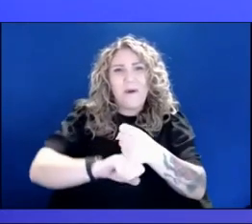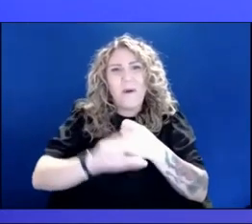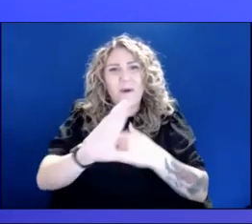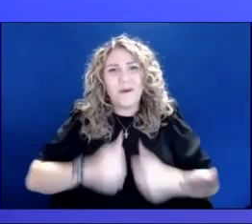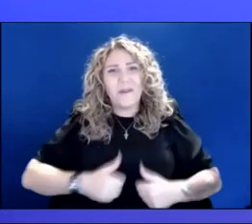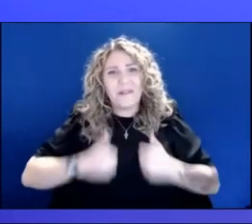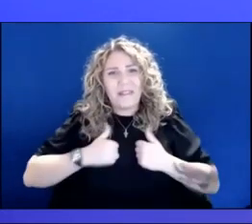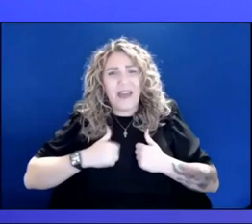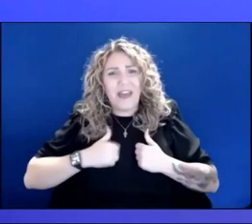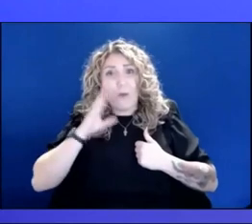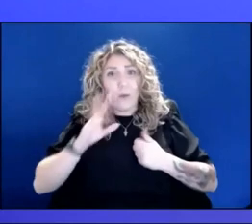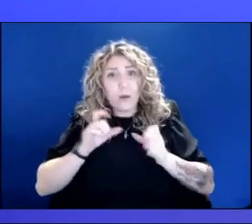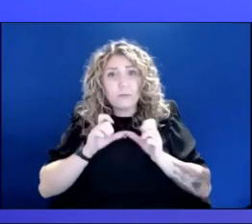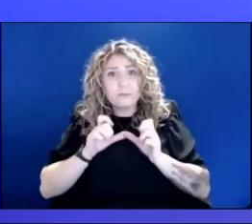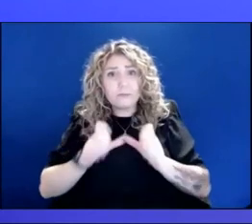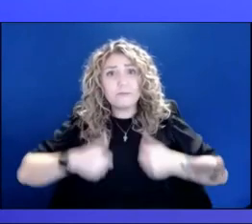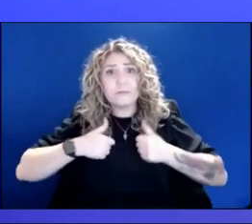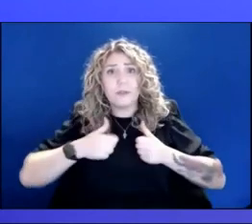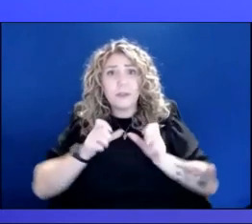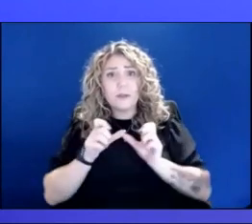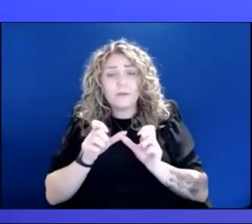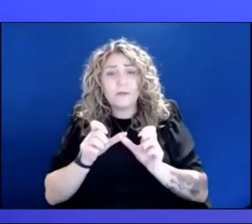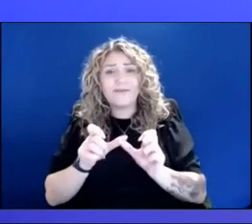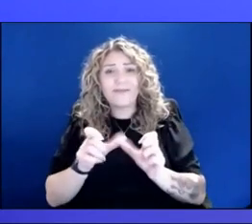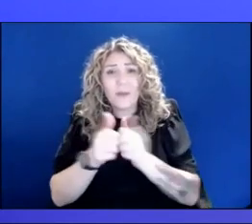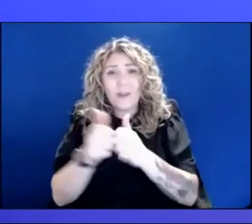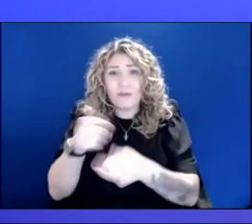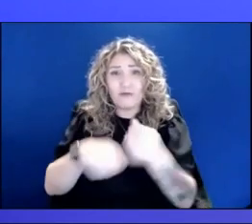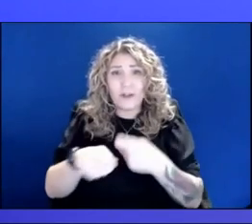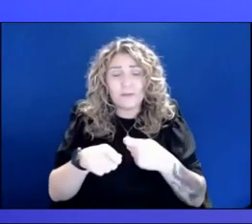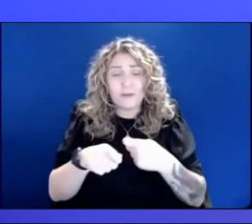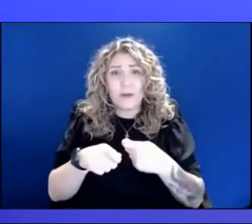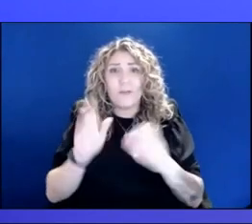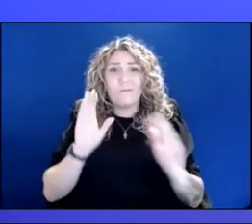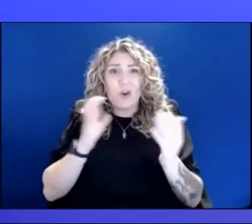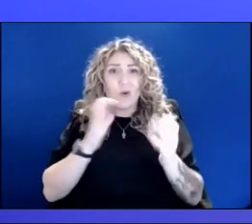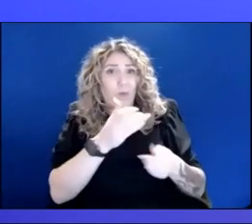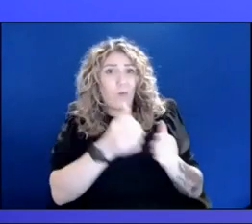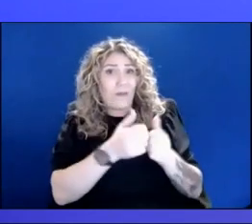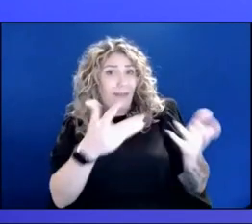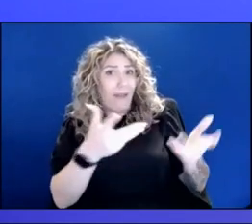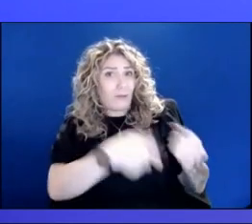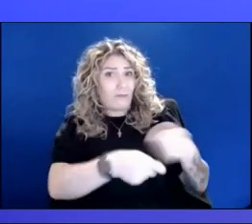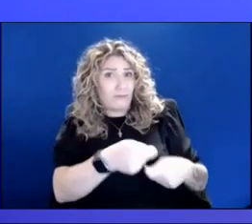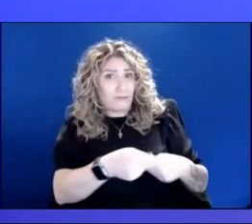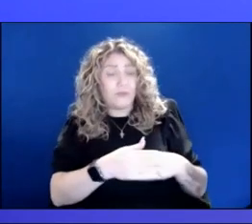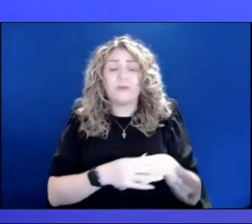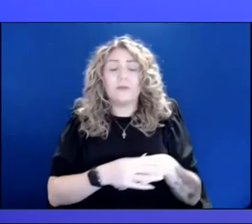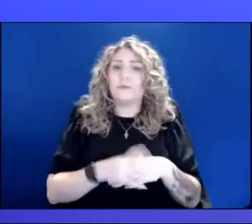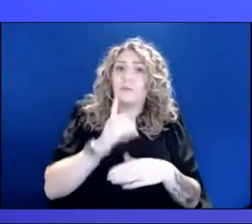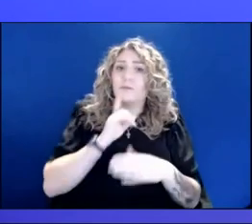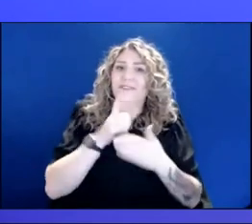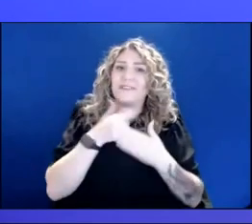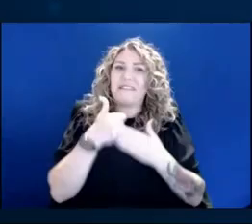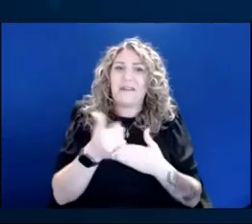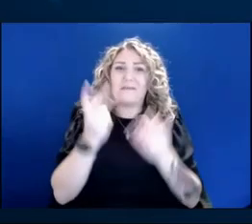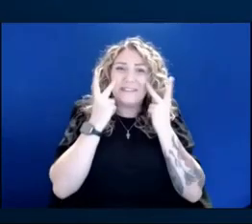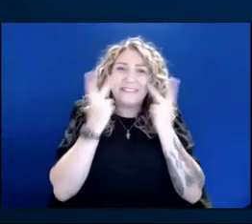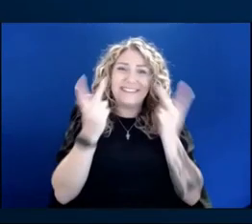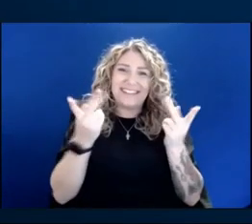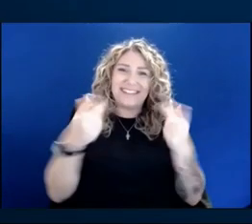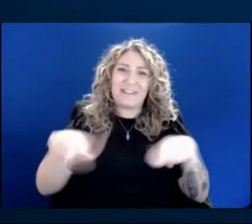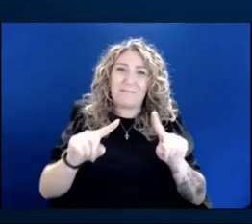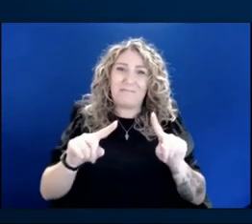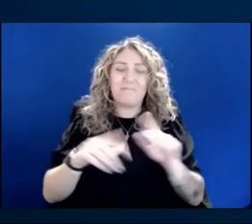if you have a transplant or versus not having a transplant. So I think it's so helpful to see stuff like this. Well, and you just said it, and I